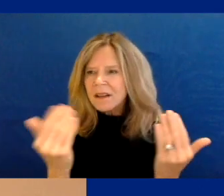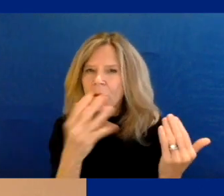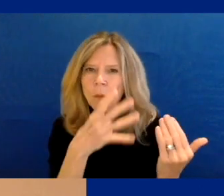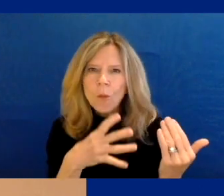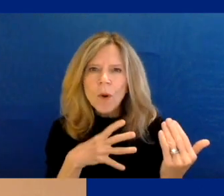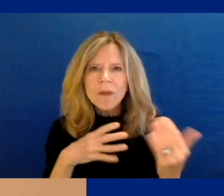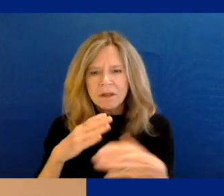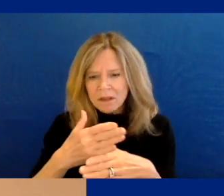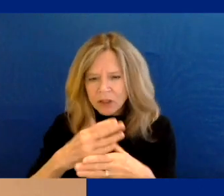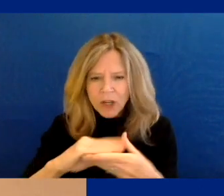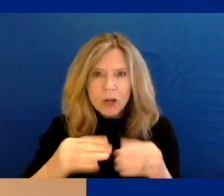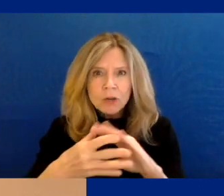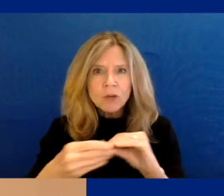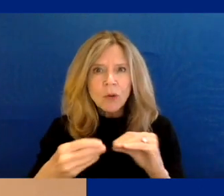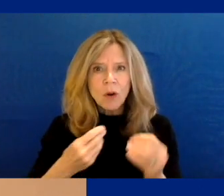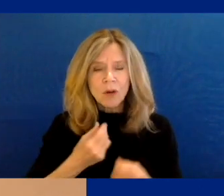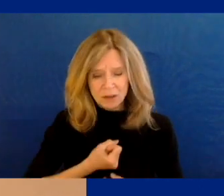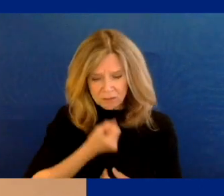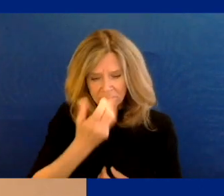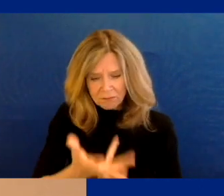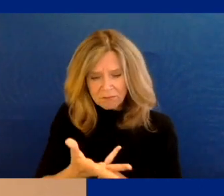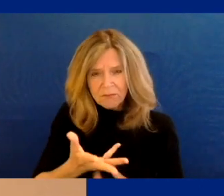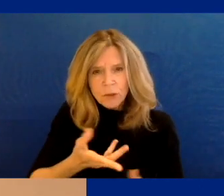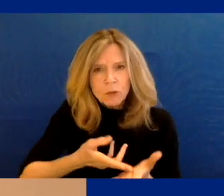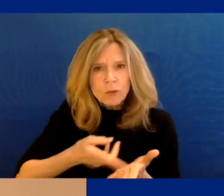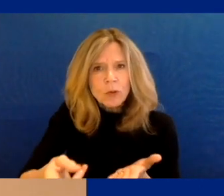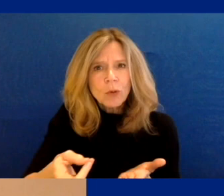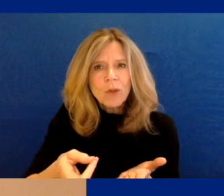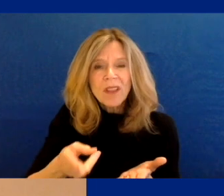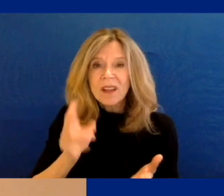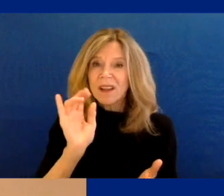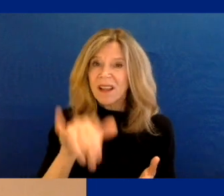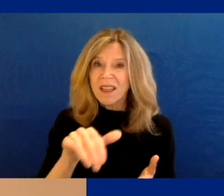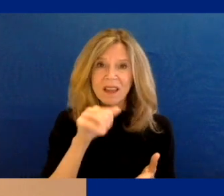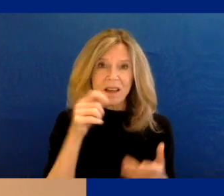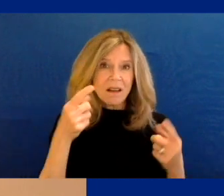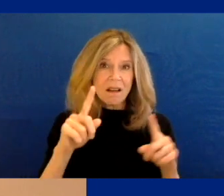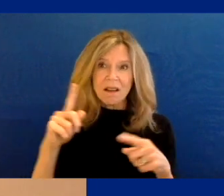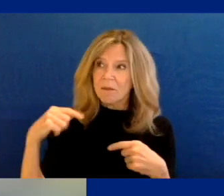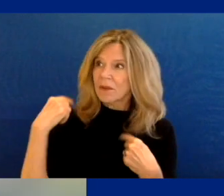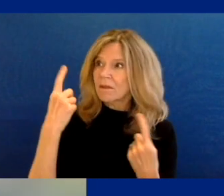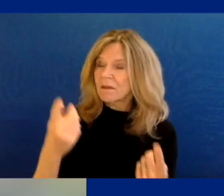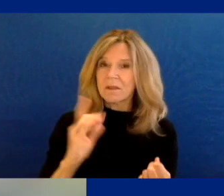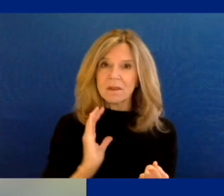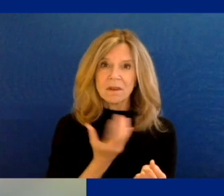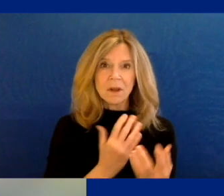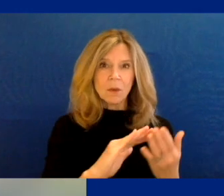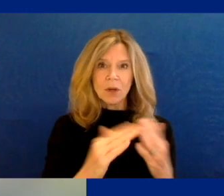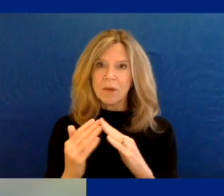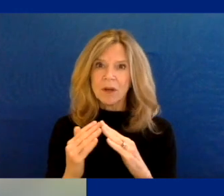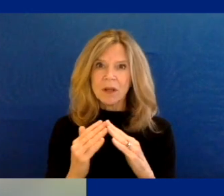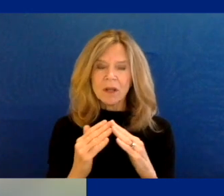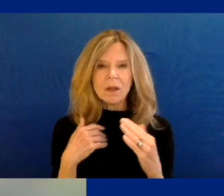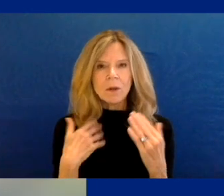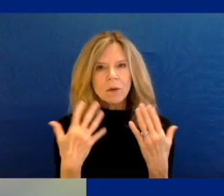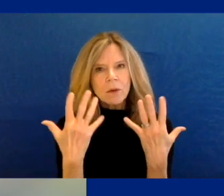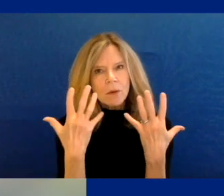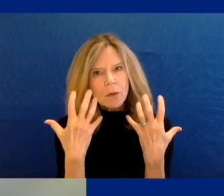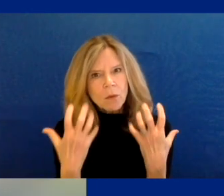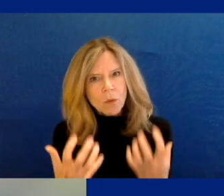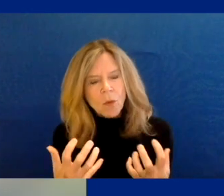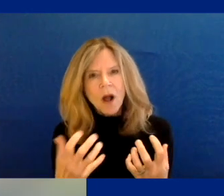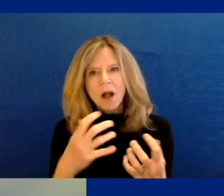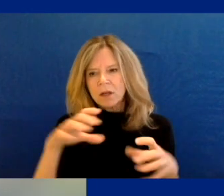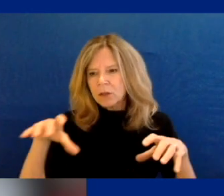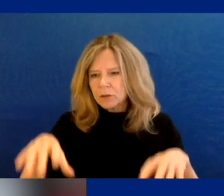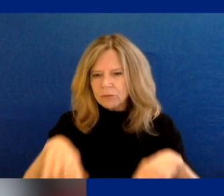their stories and speak their truth. I don't think that had ever been done in our community before. We were like, we have to do something about this,